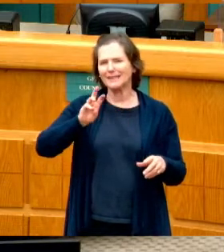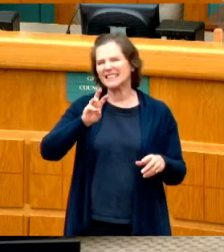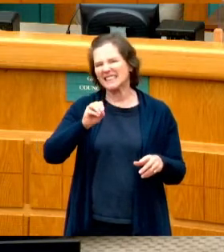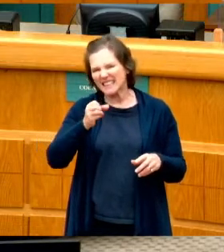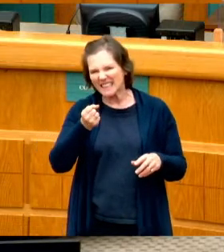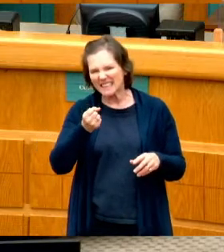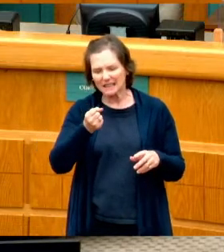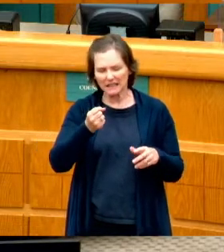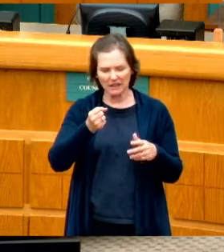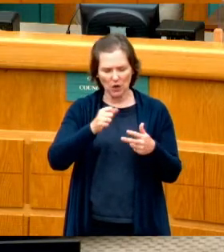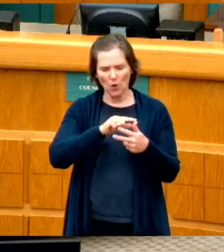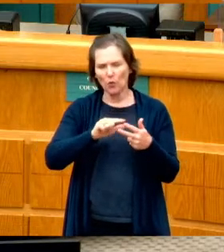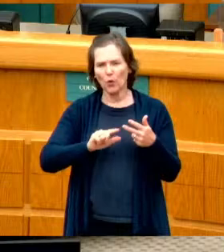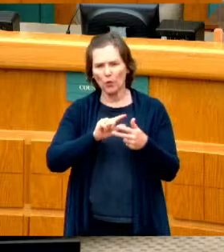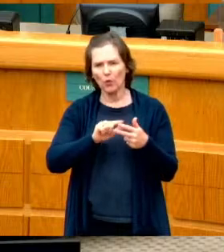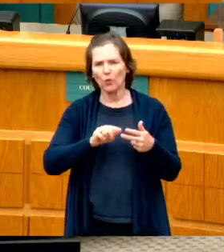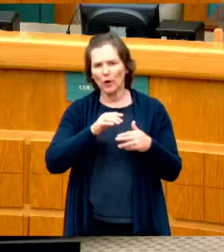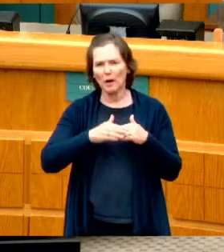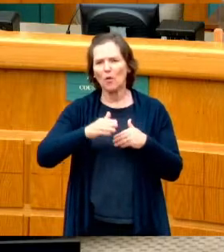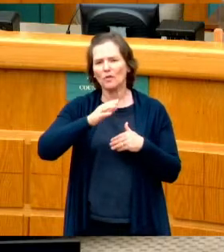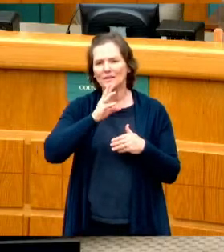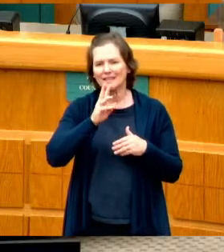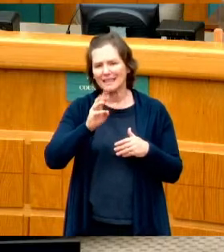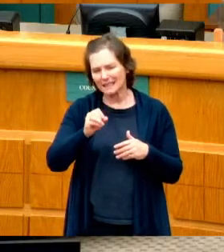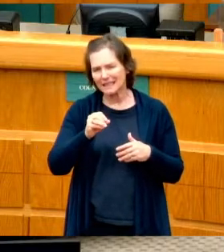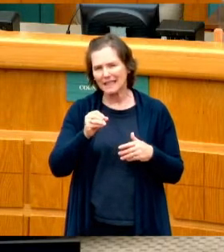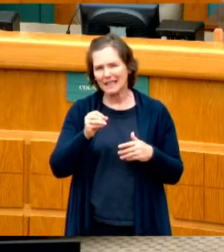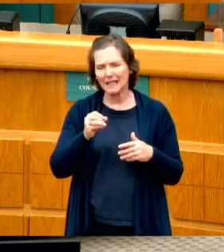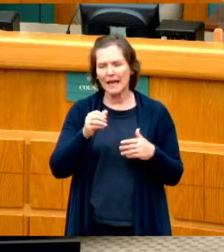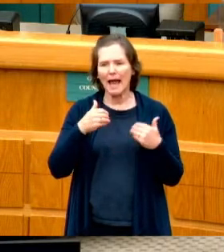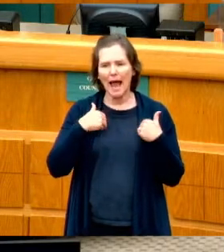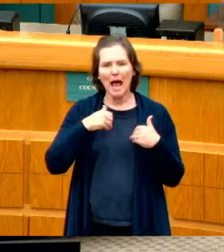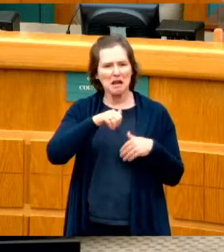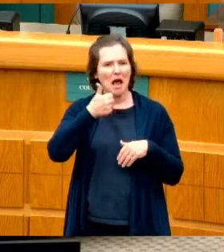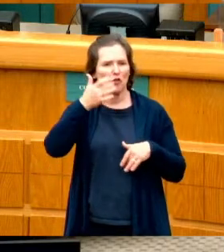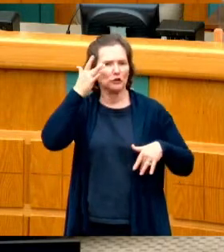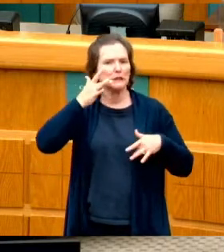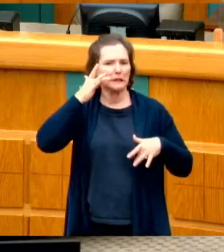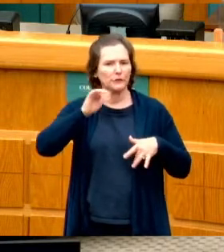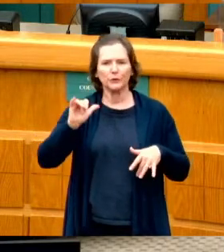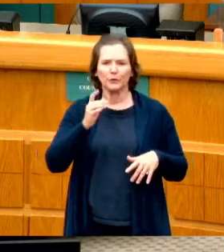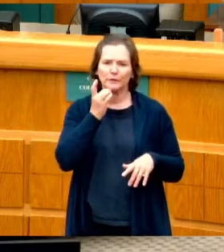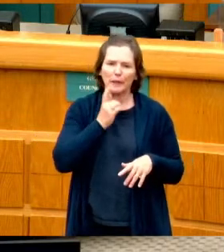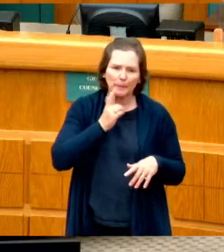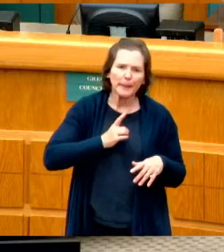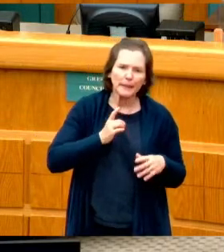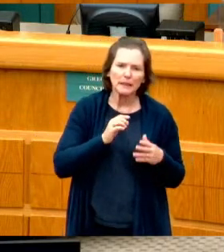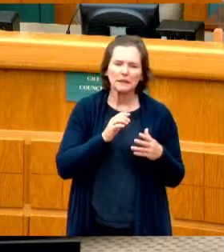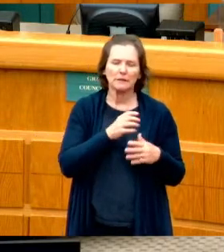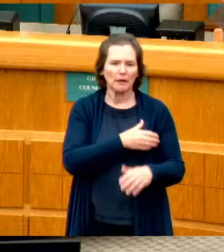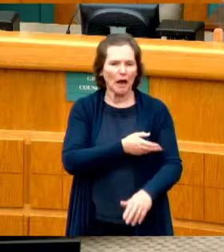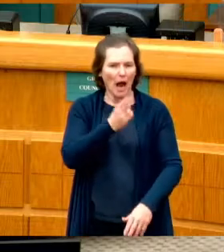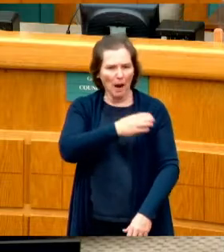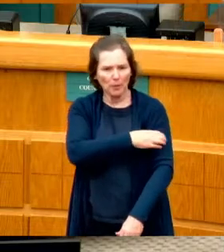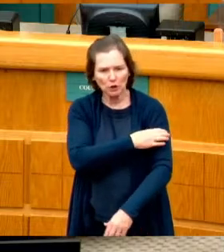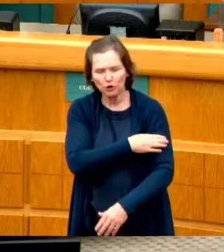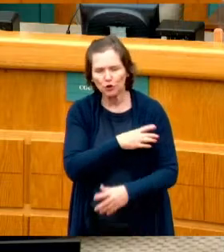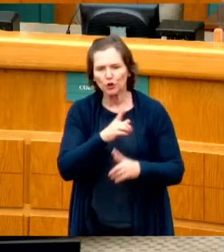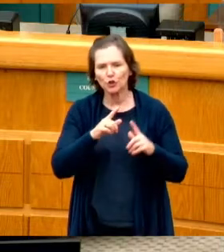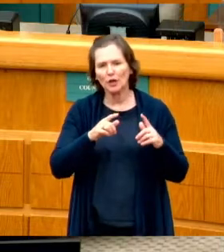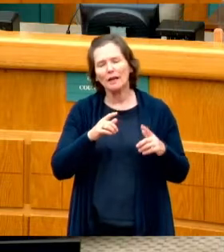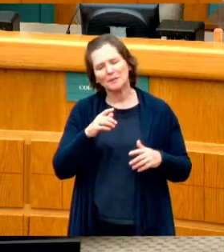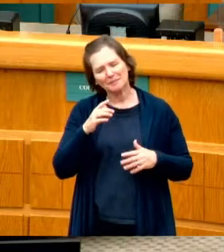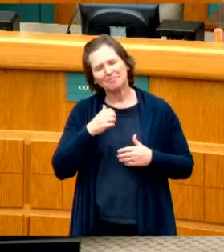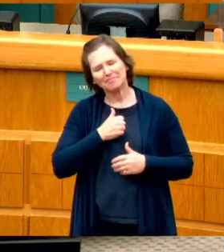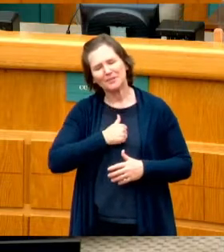blood pressure, and our condolences do go out to the families that lost their loved ones. Now, switching hats a